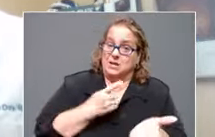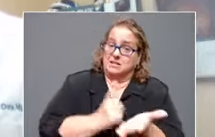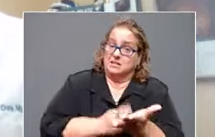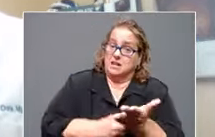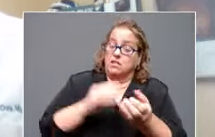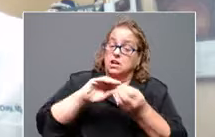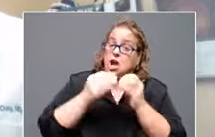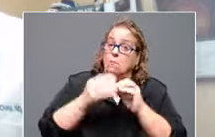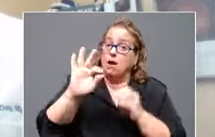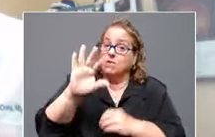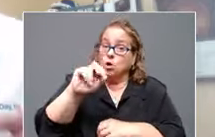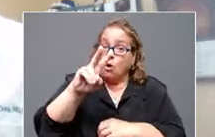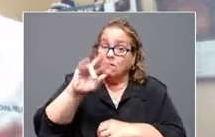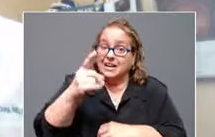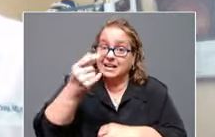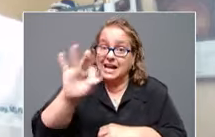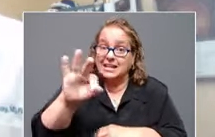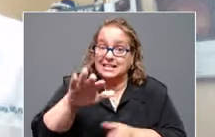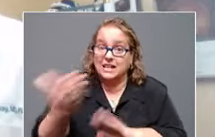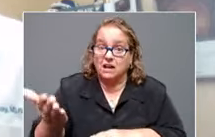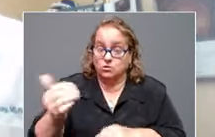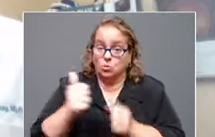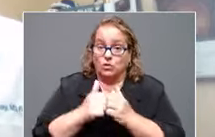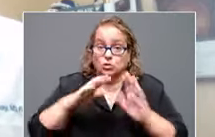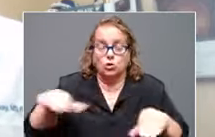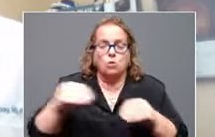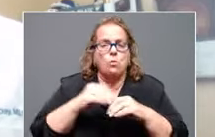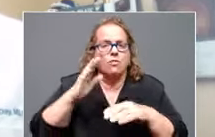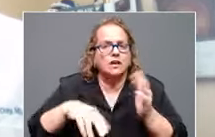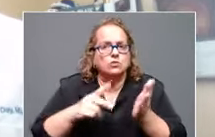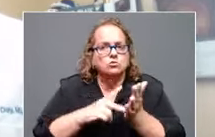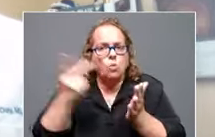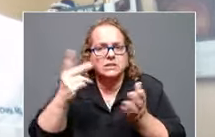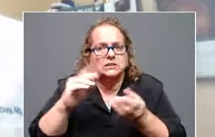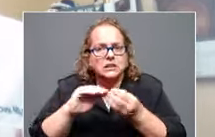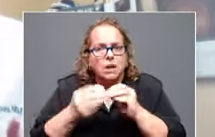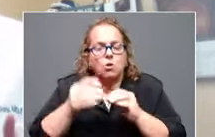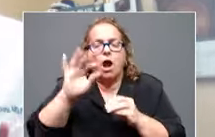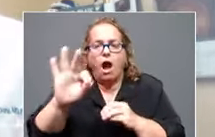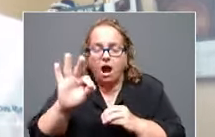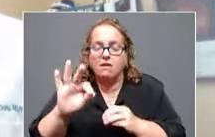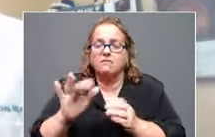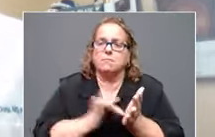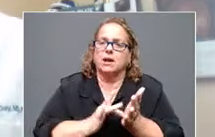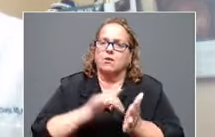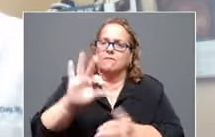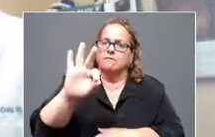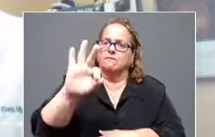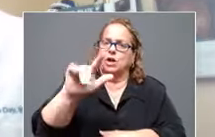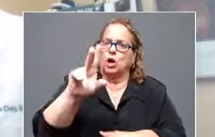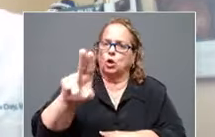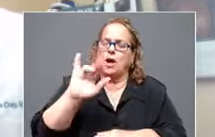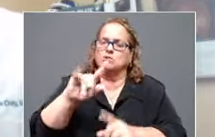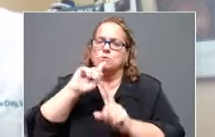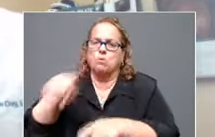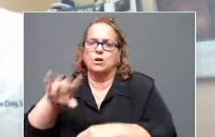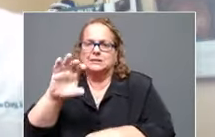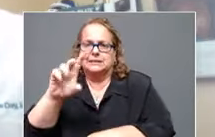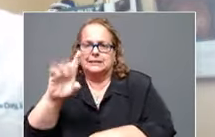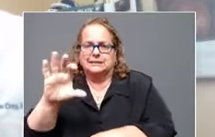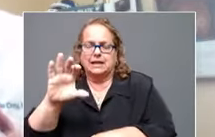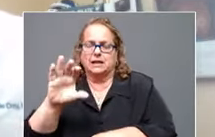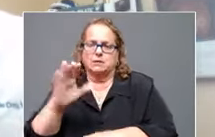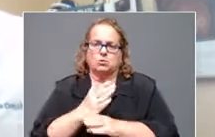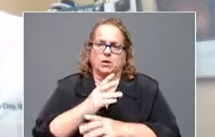feel is deadlier for children, because a lot of the other infectious diseases, polio, measles, diphtheria, there's vaccinations for.